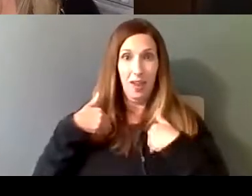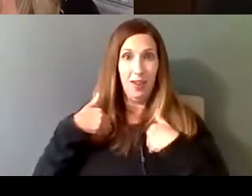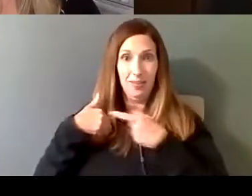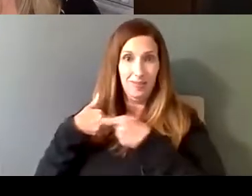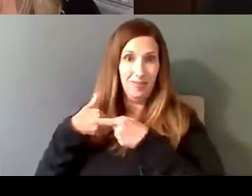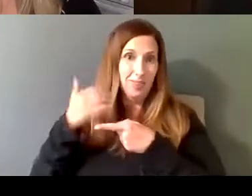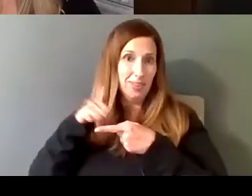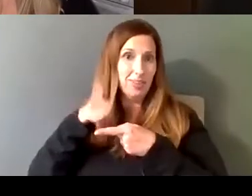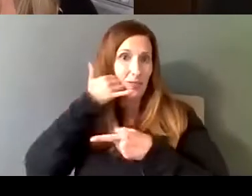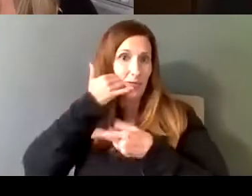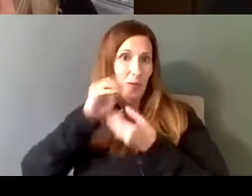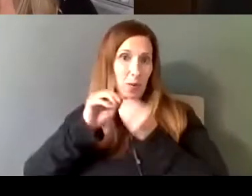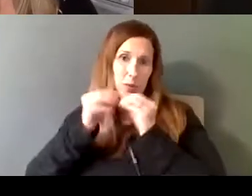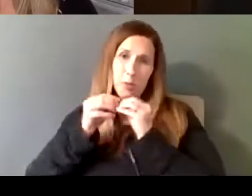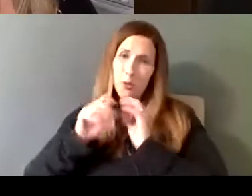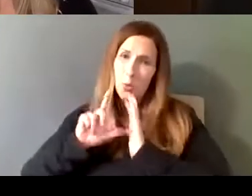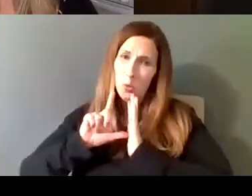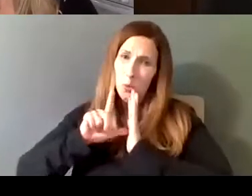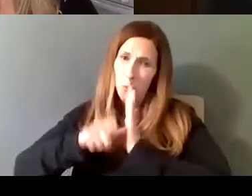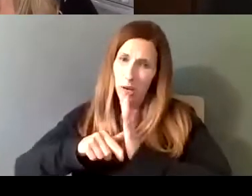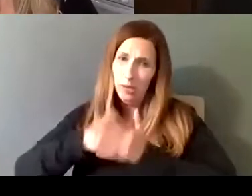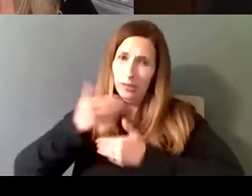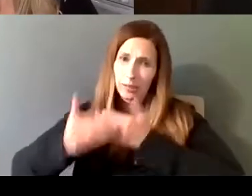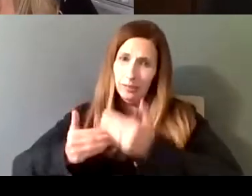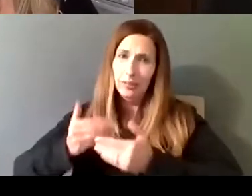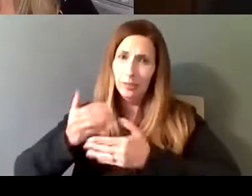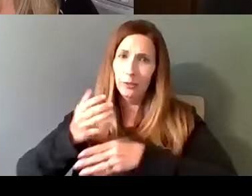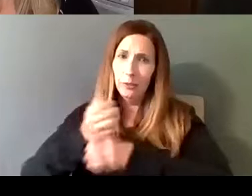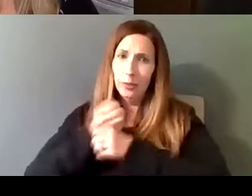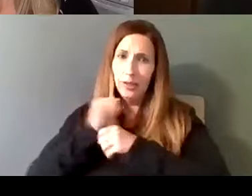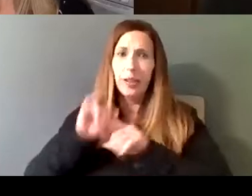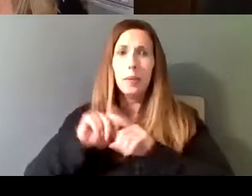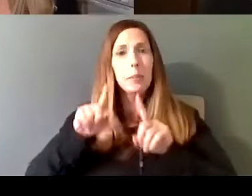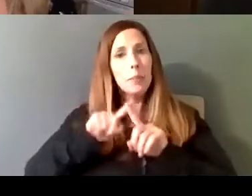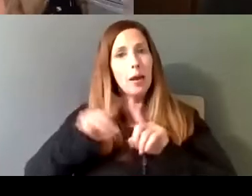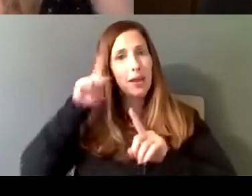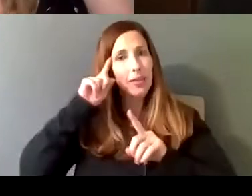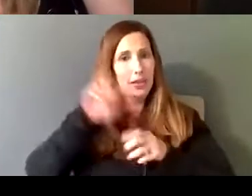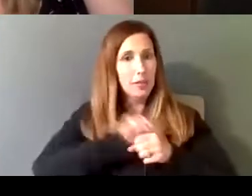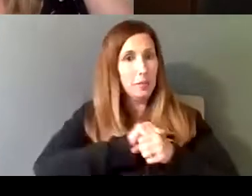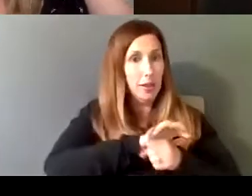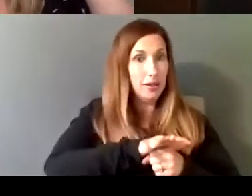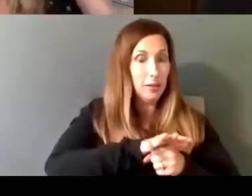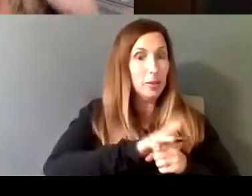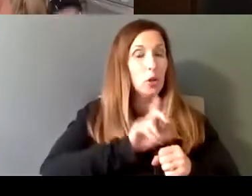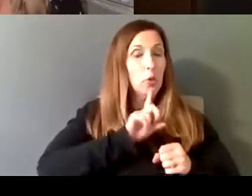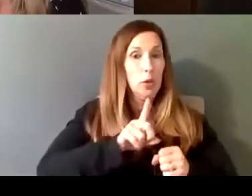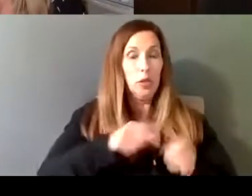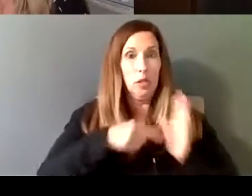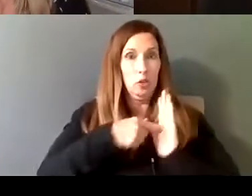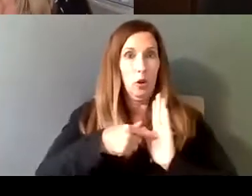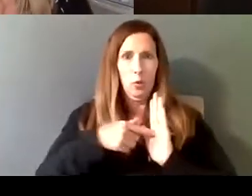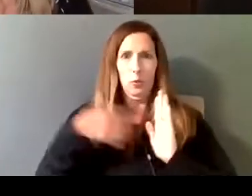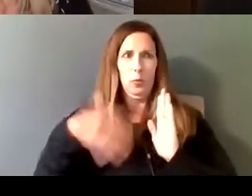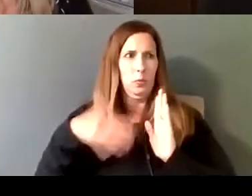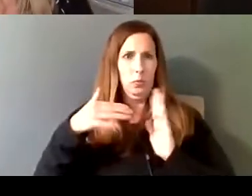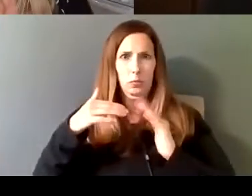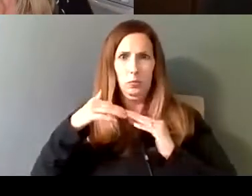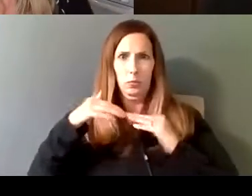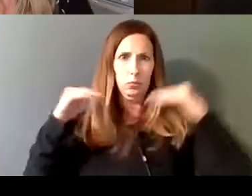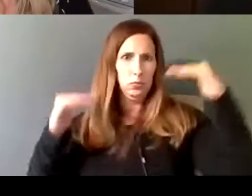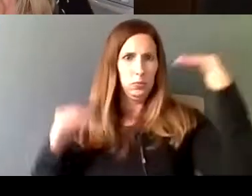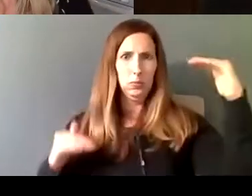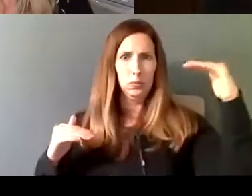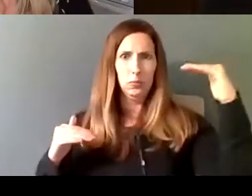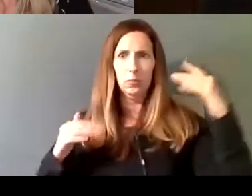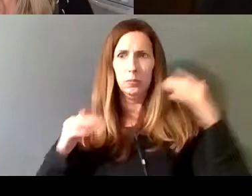So, it's taken us a while to get to this point, but I think that the pandemic really highlighted the disparities that exist in